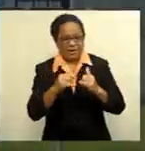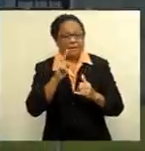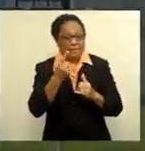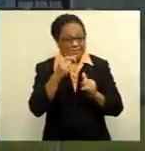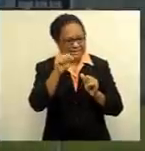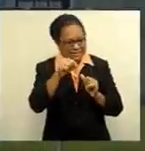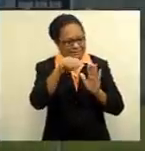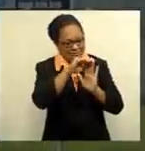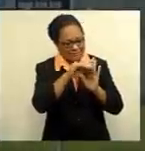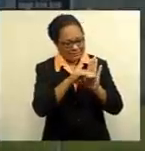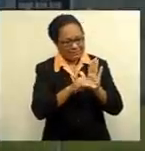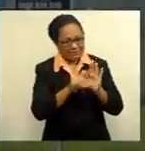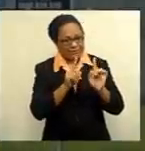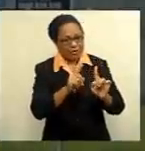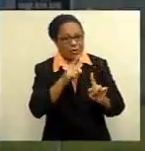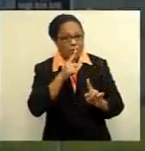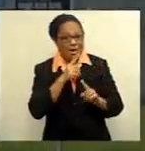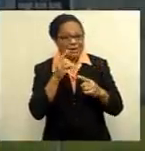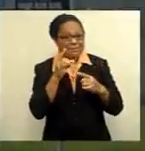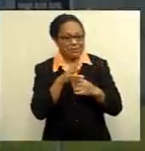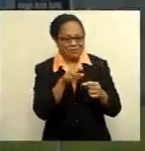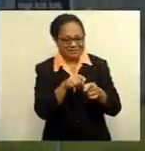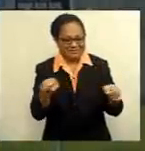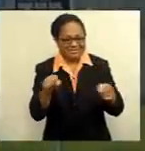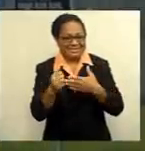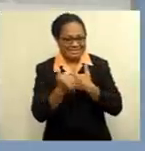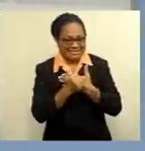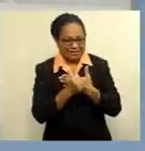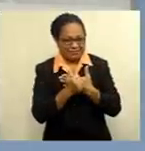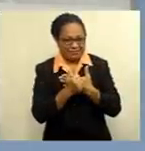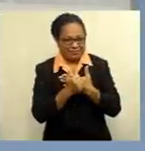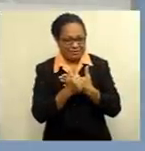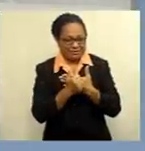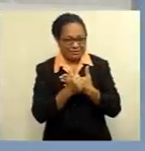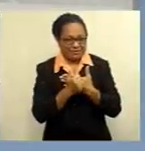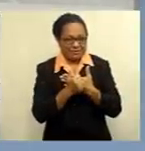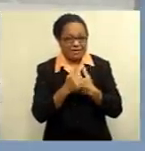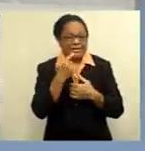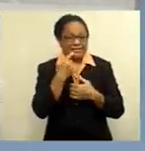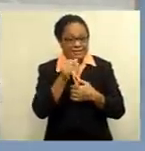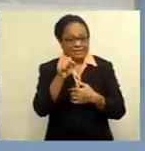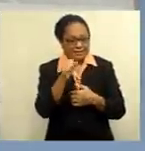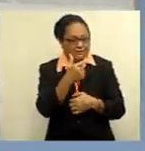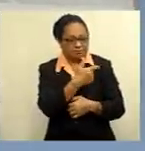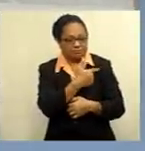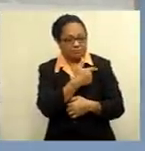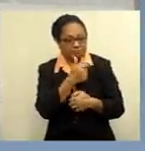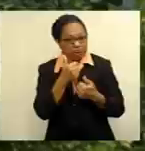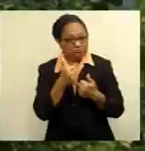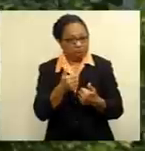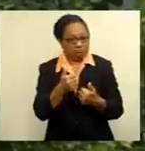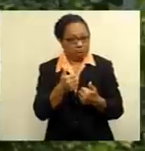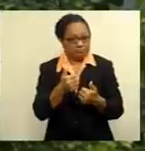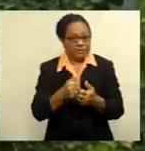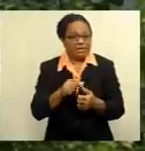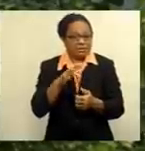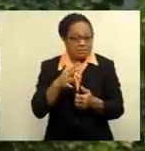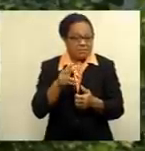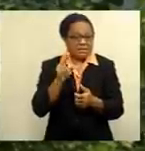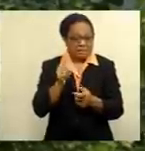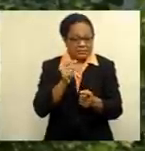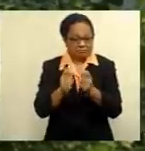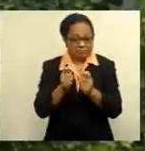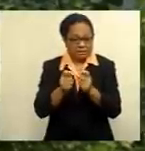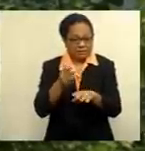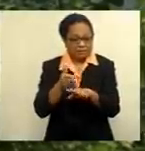place to ensure people are safe. One of the key requirements is you have to be fully vaccinated. There may be some tests required prior to your departure. There